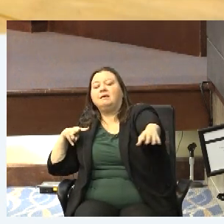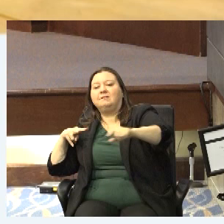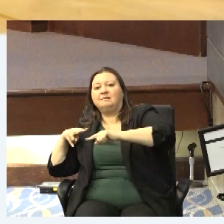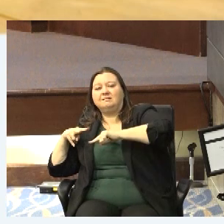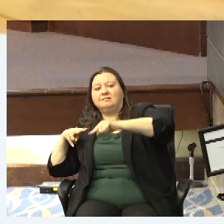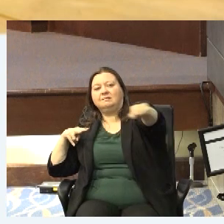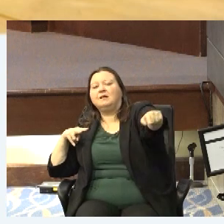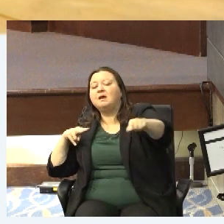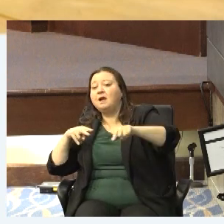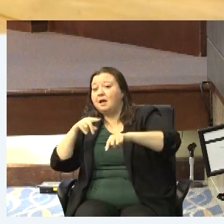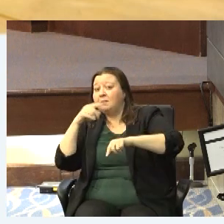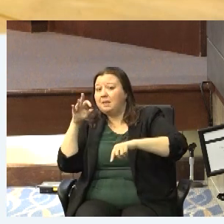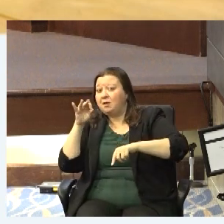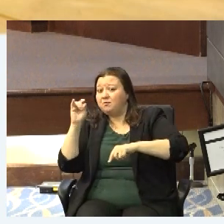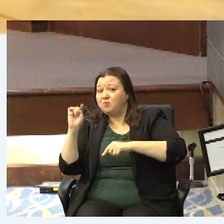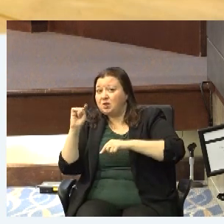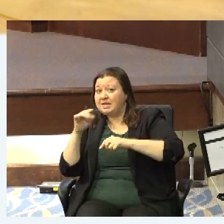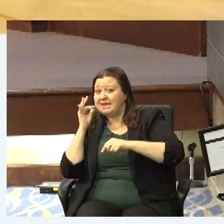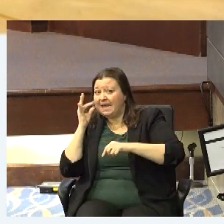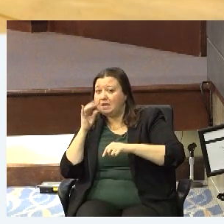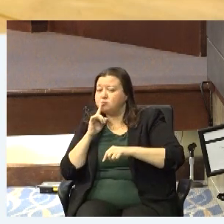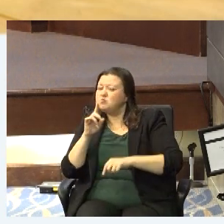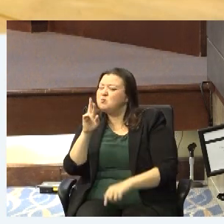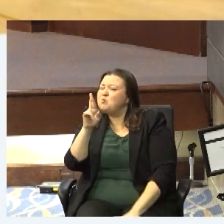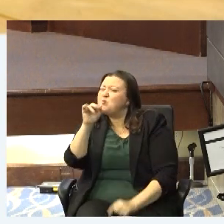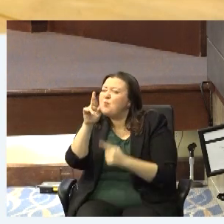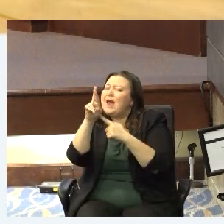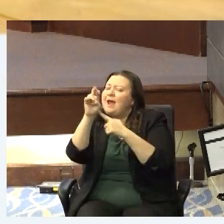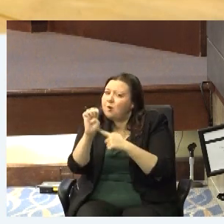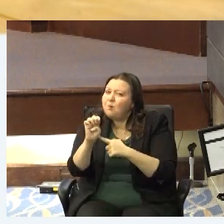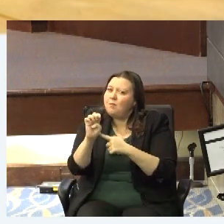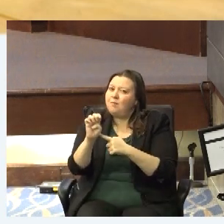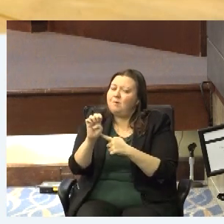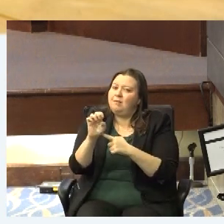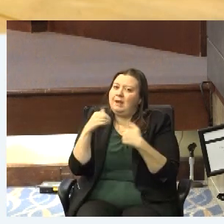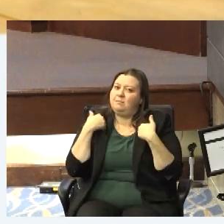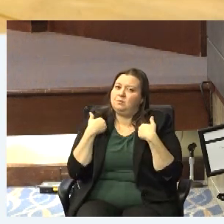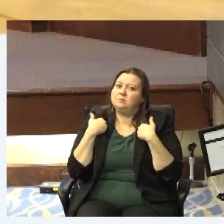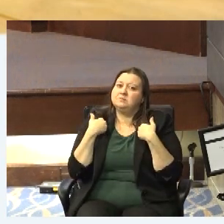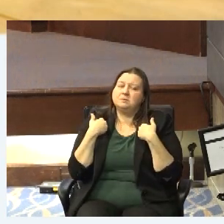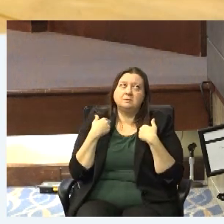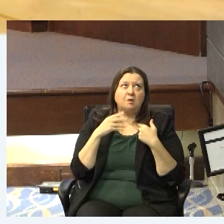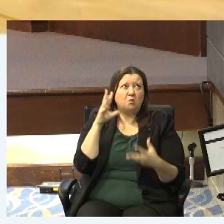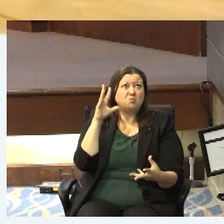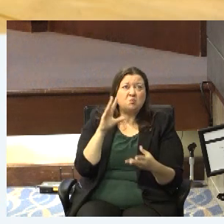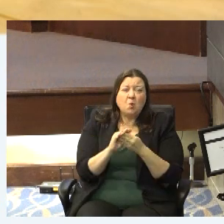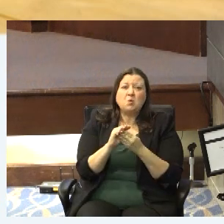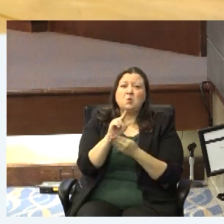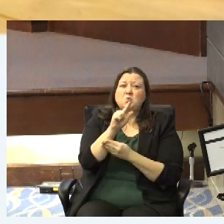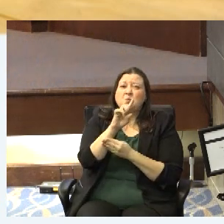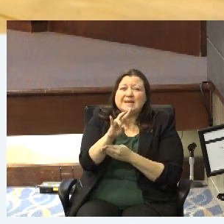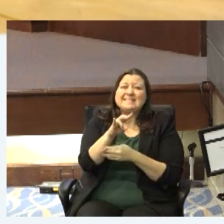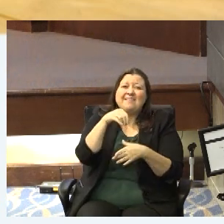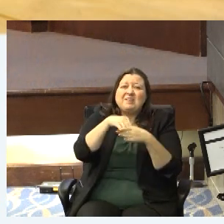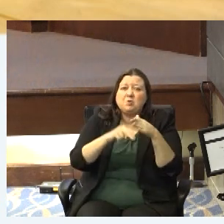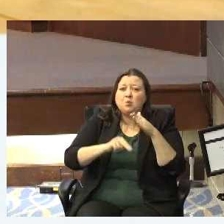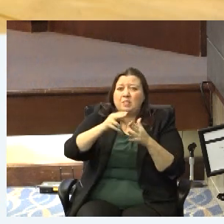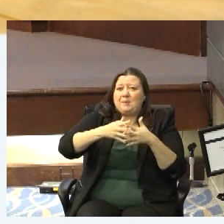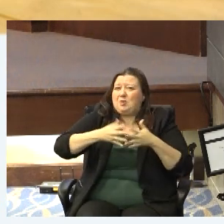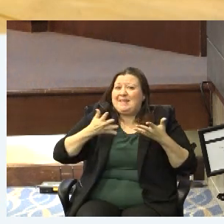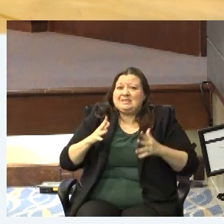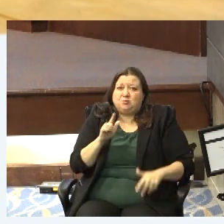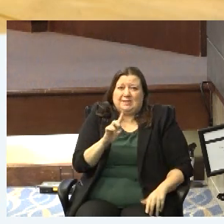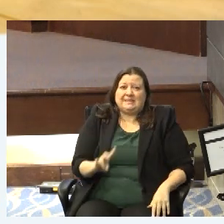Black-footed cats are extremely rare animals. There are 27 currently in North America.